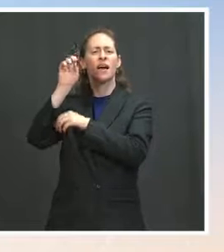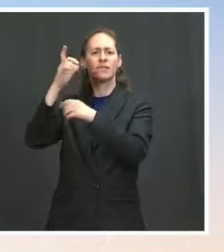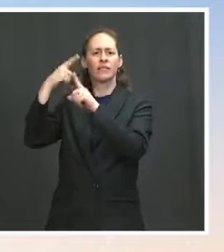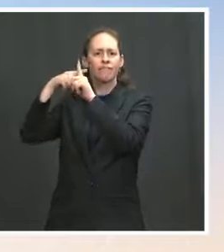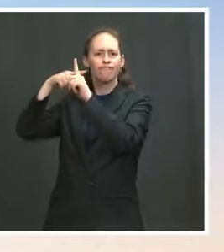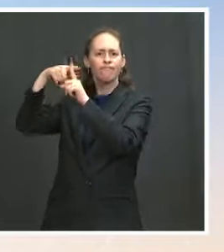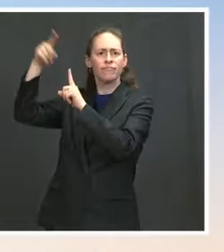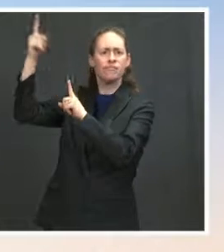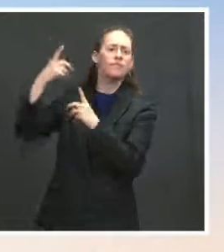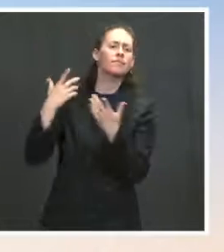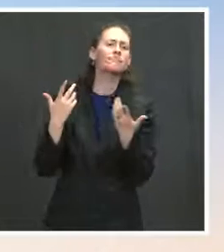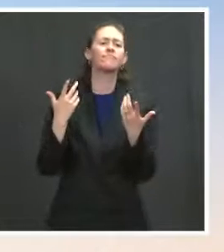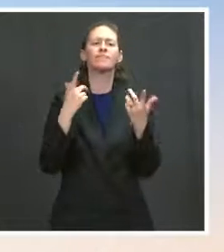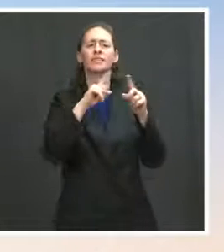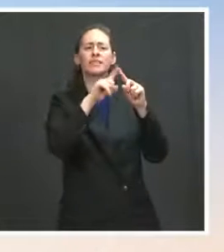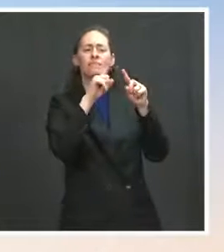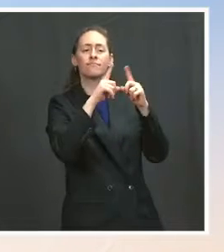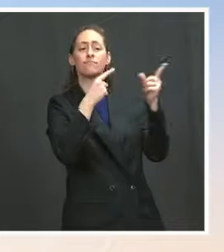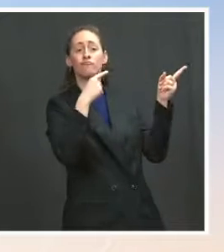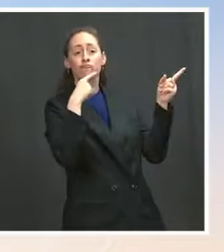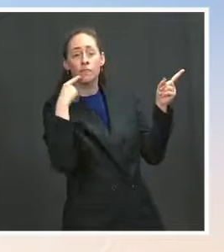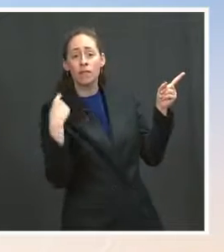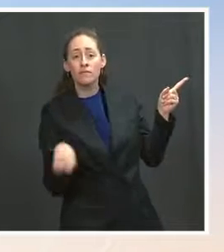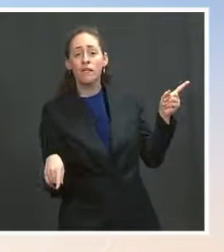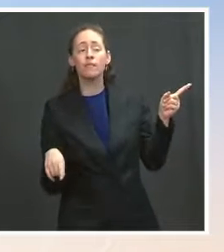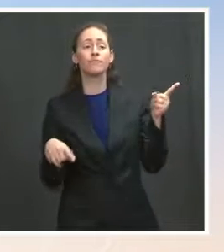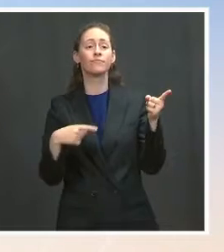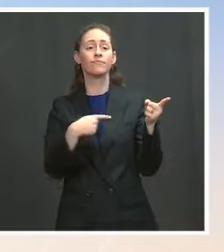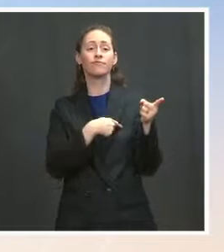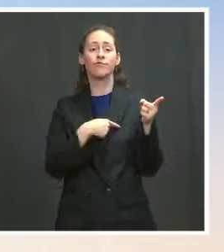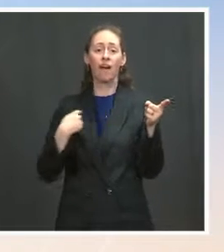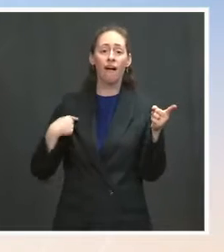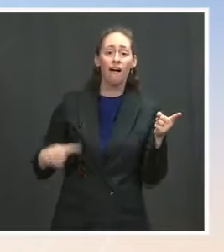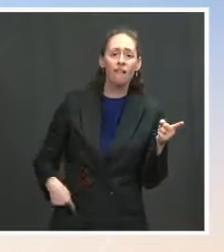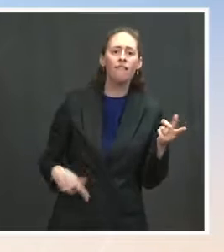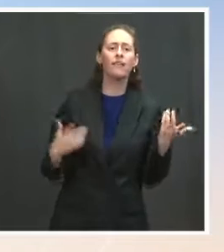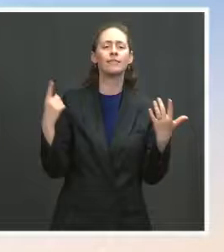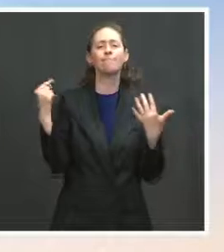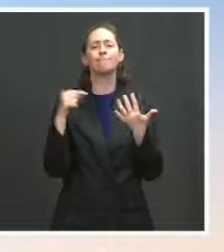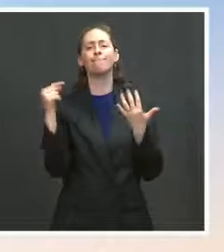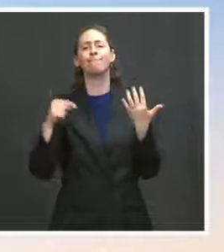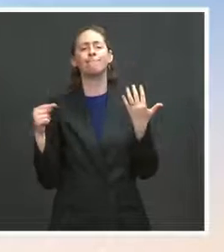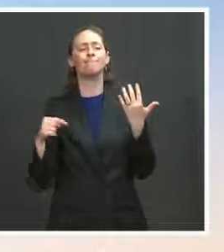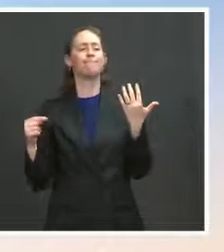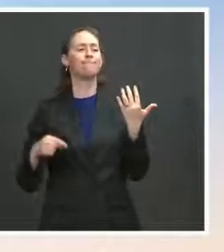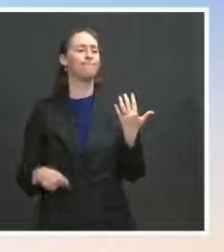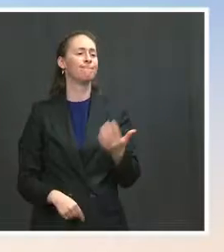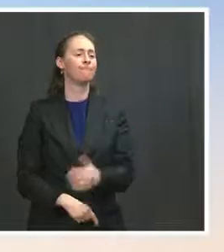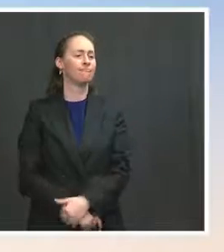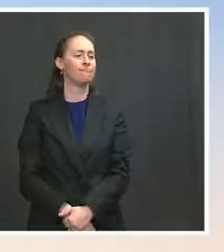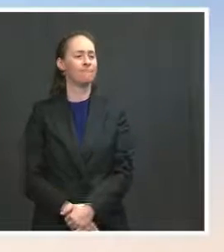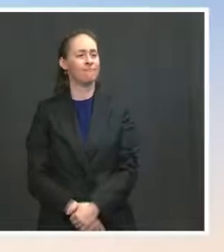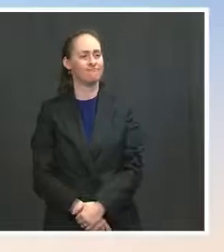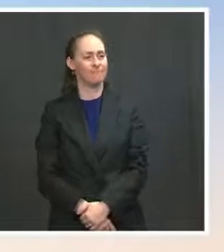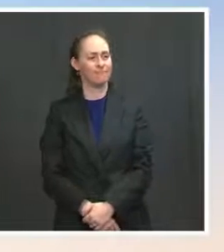Russia, including China, would certainly be a part of those engagements. Would it be fair to say that that theme you're talking about, the democracy